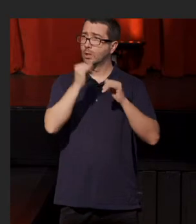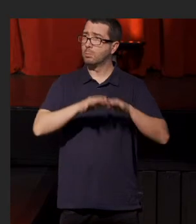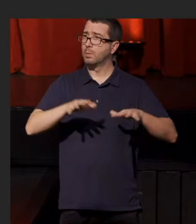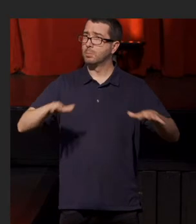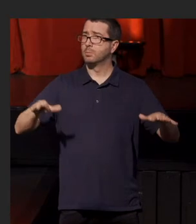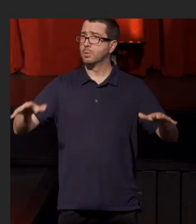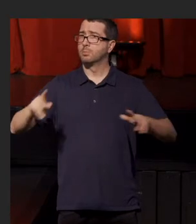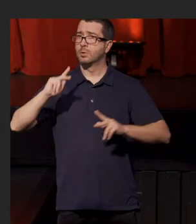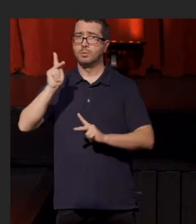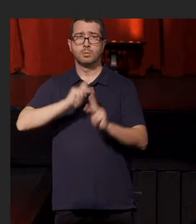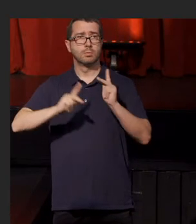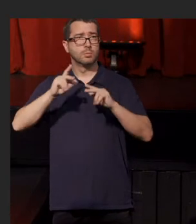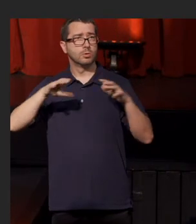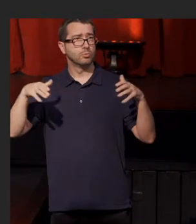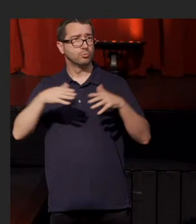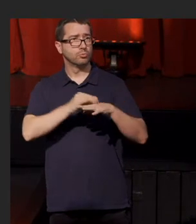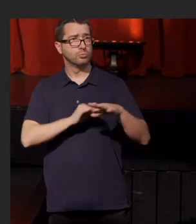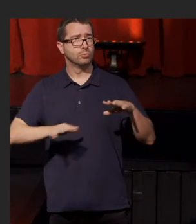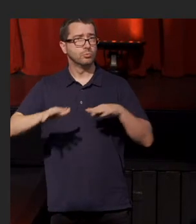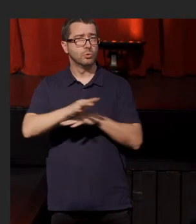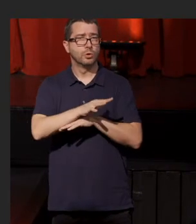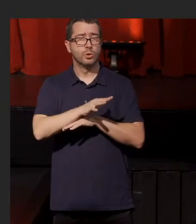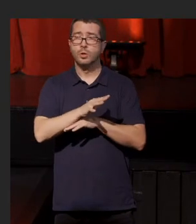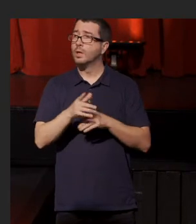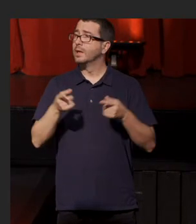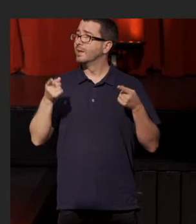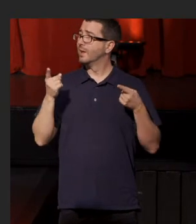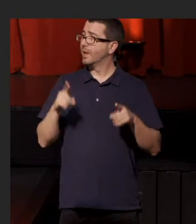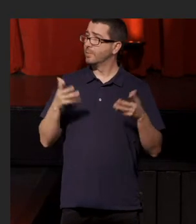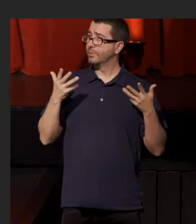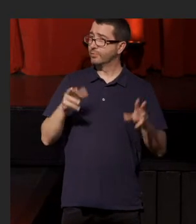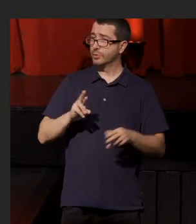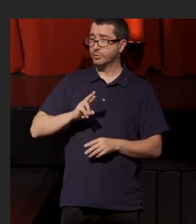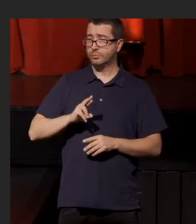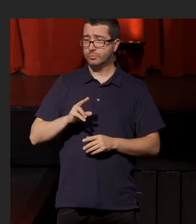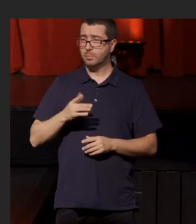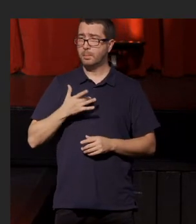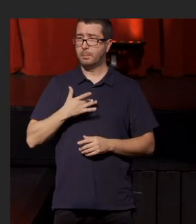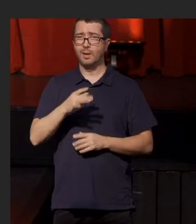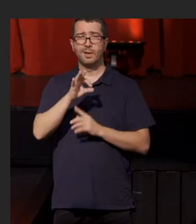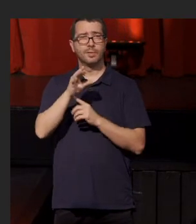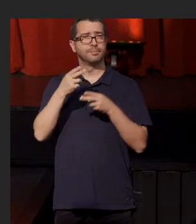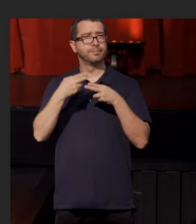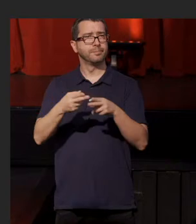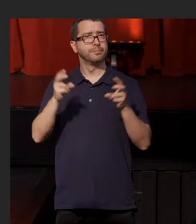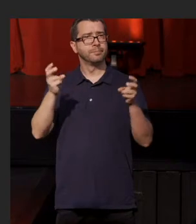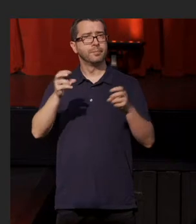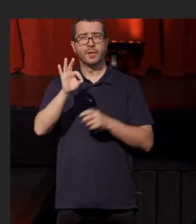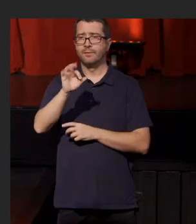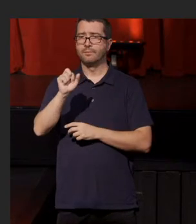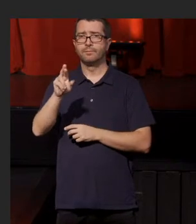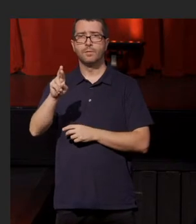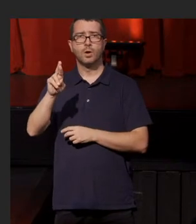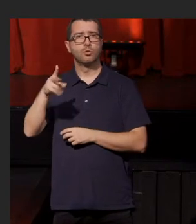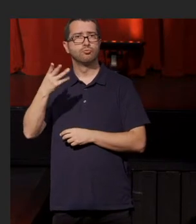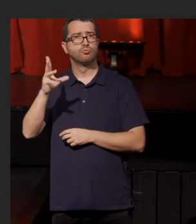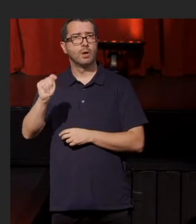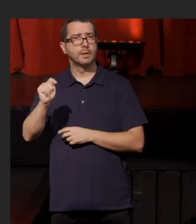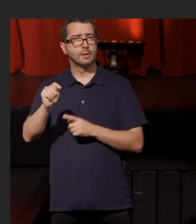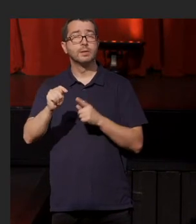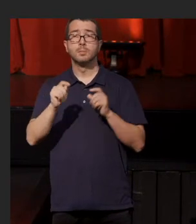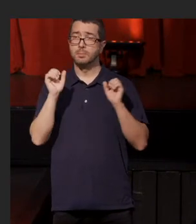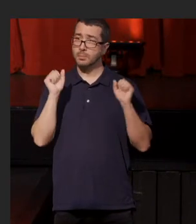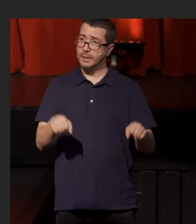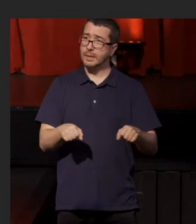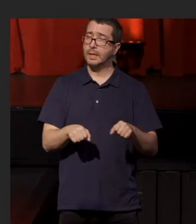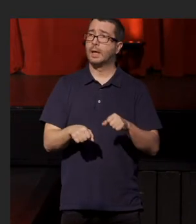communities. And this can happen on the far right is where most of the tracking has been done so far, but it can happen on the far